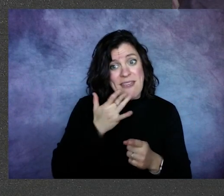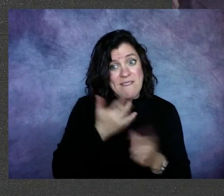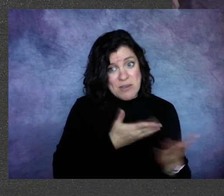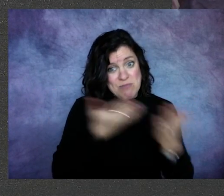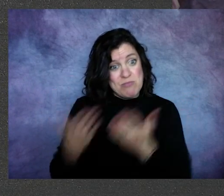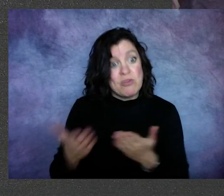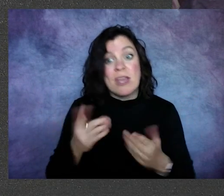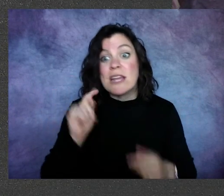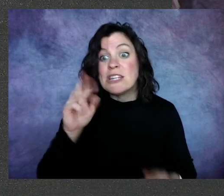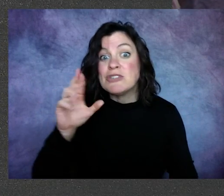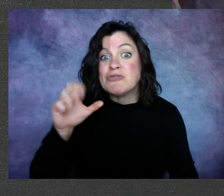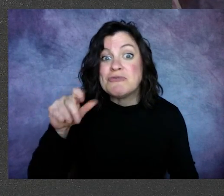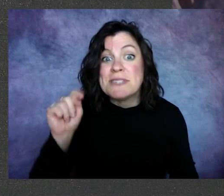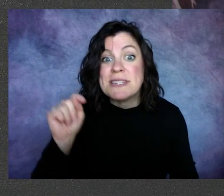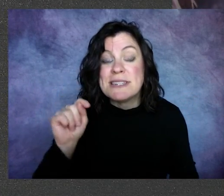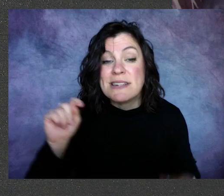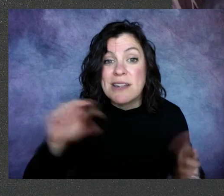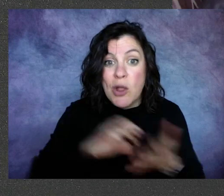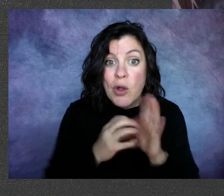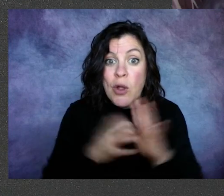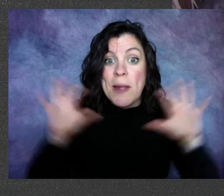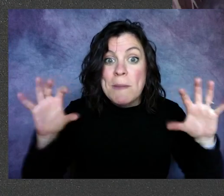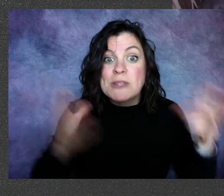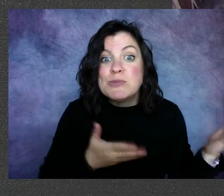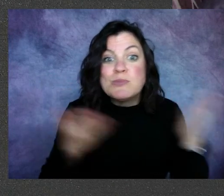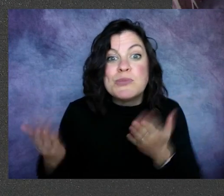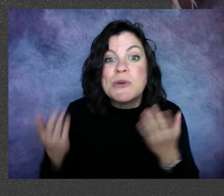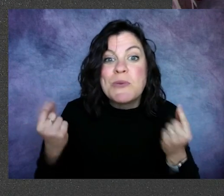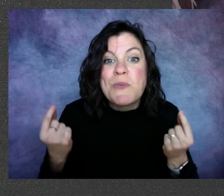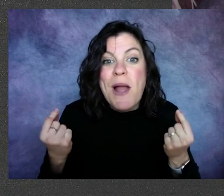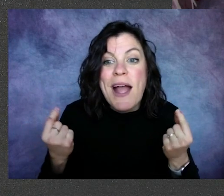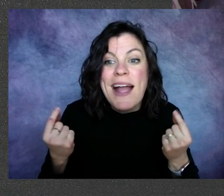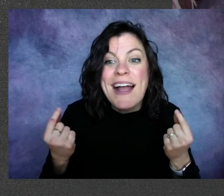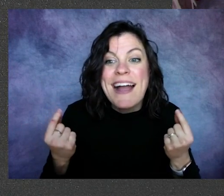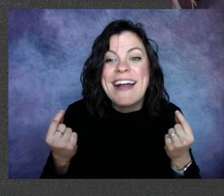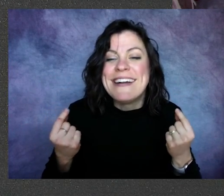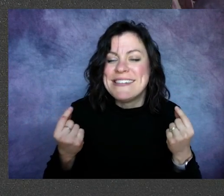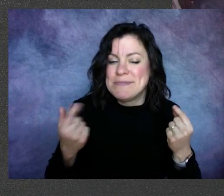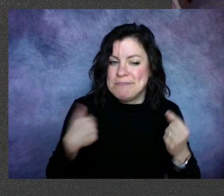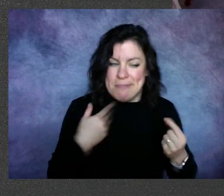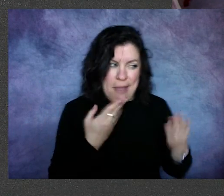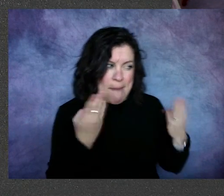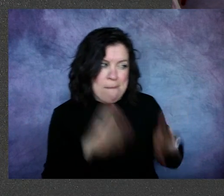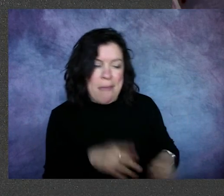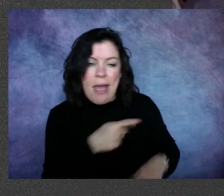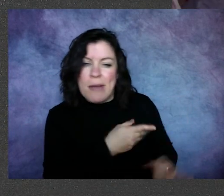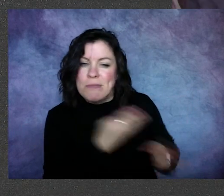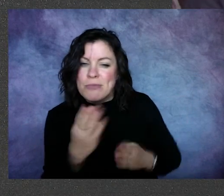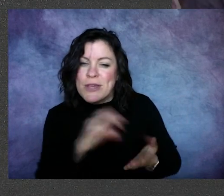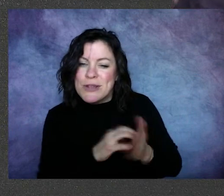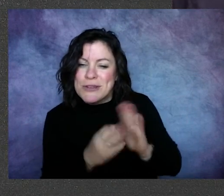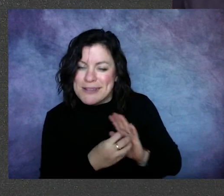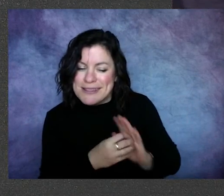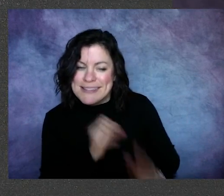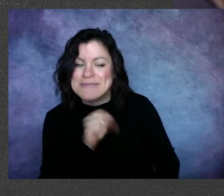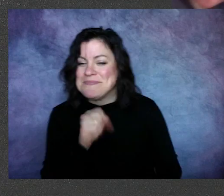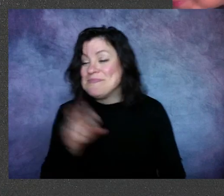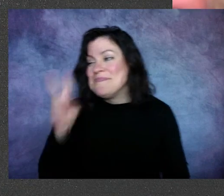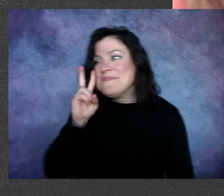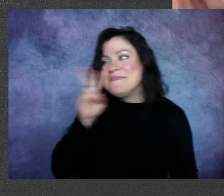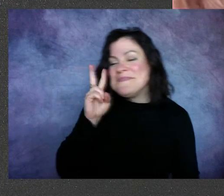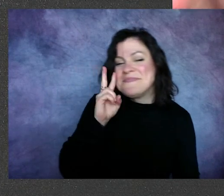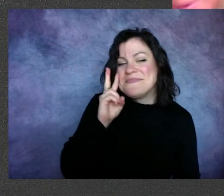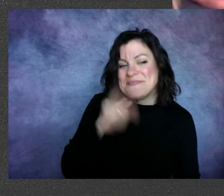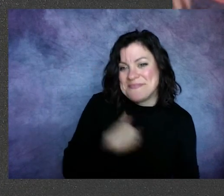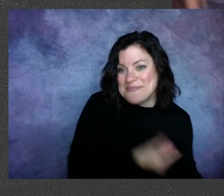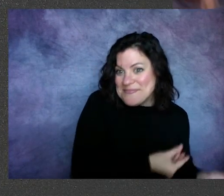treat. What did he bring? What do you think it is at home? I'll bet a cookie. I bet you're oh right. Oh my gosh. Yeah? So let me so